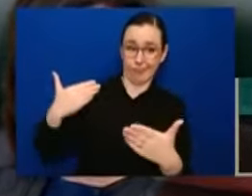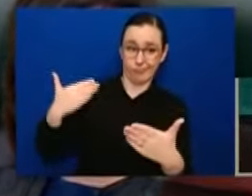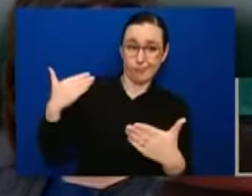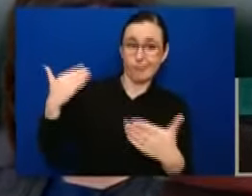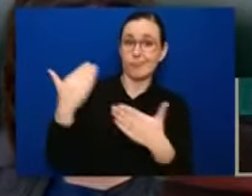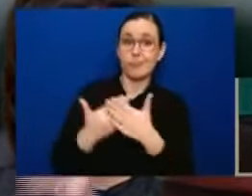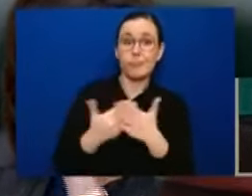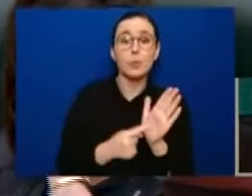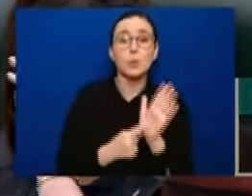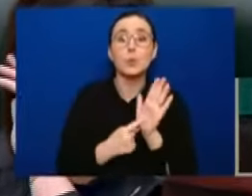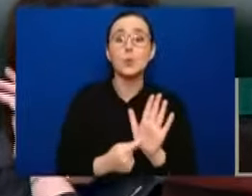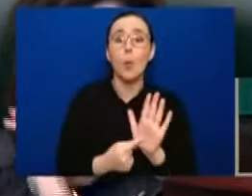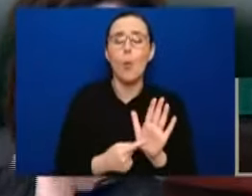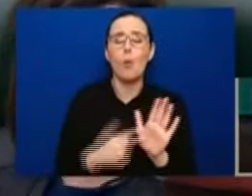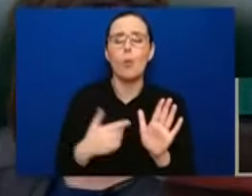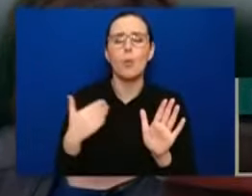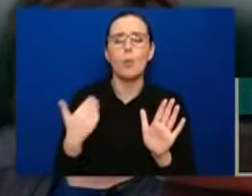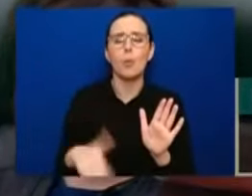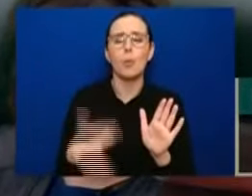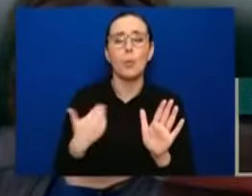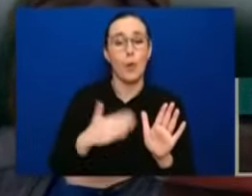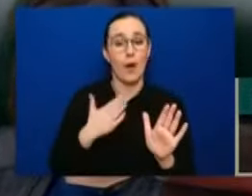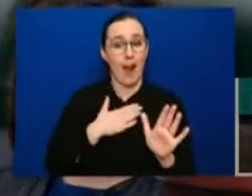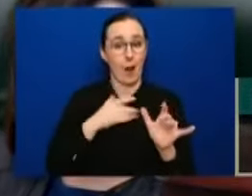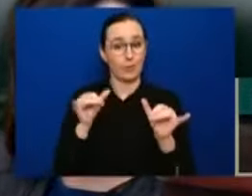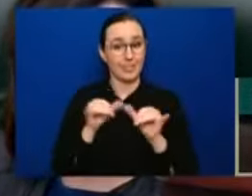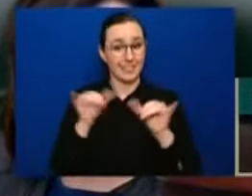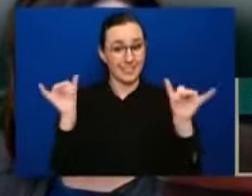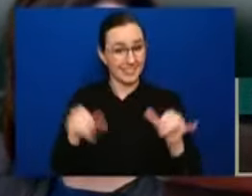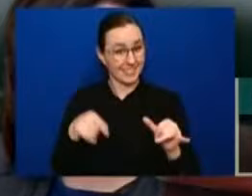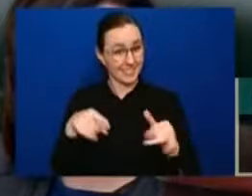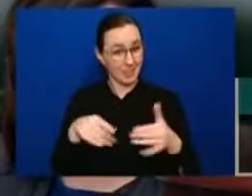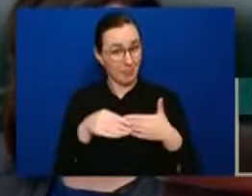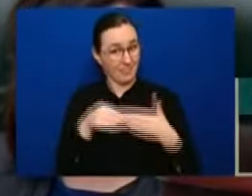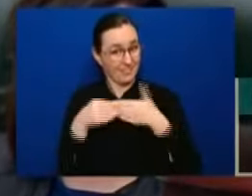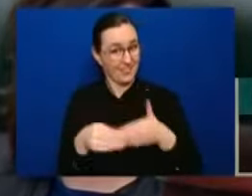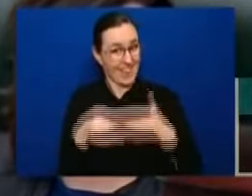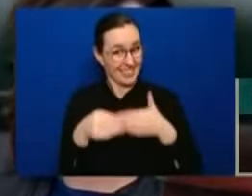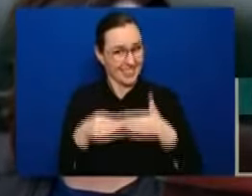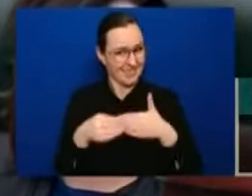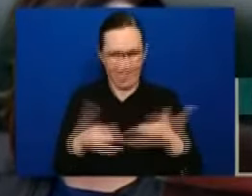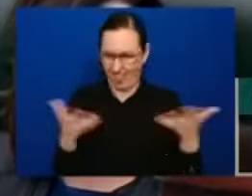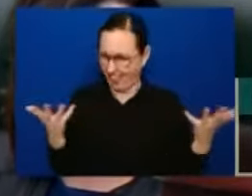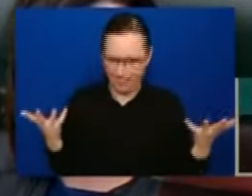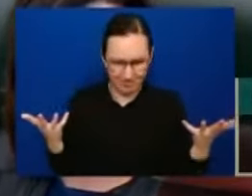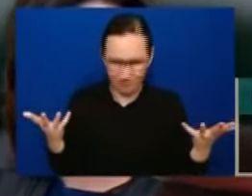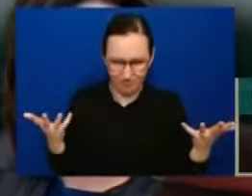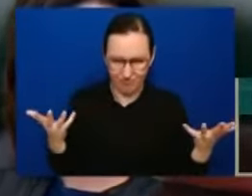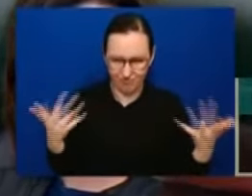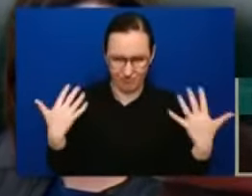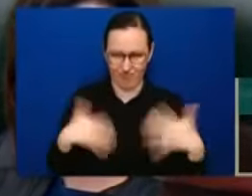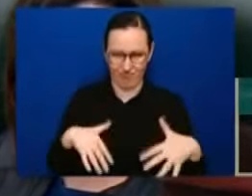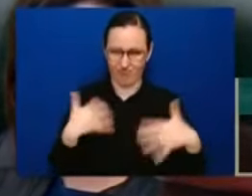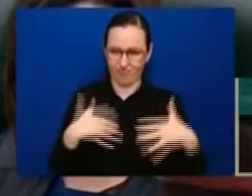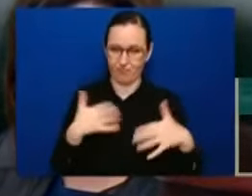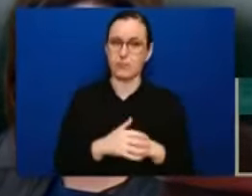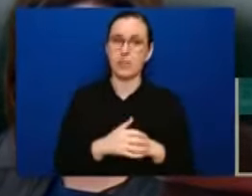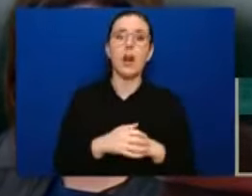strain on our hospitals and frontline workers, it has been exceptionally instructive and brought into sharp focus the areas of